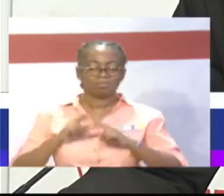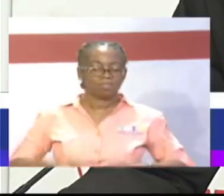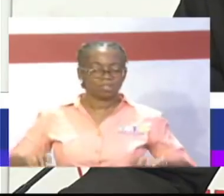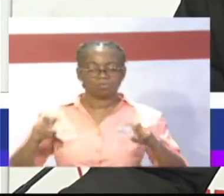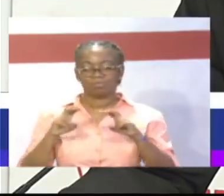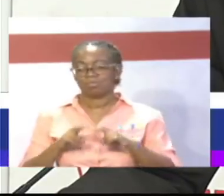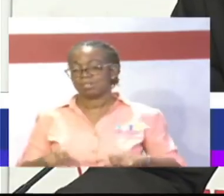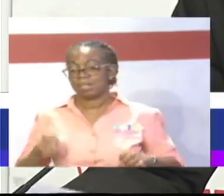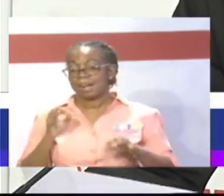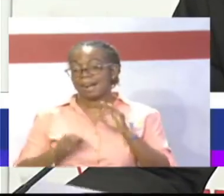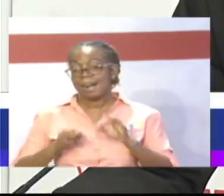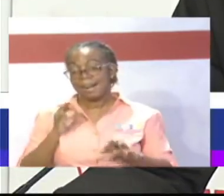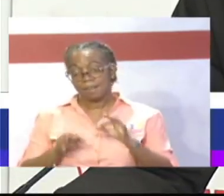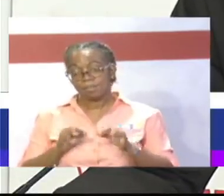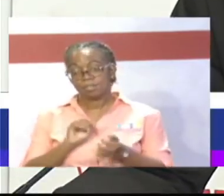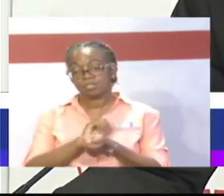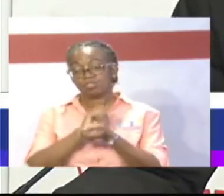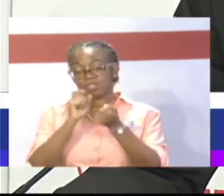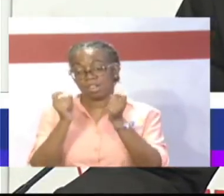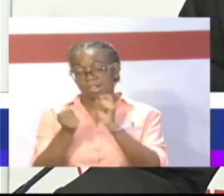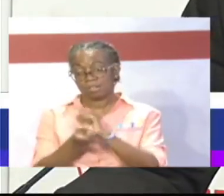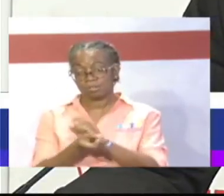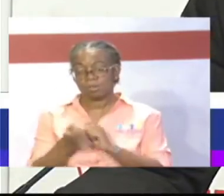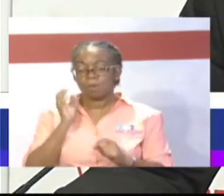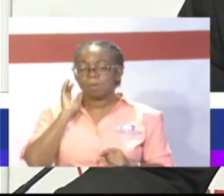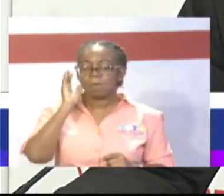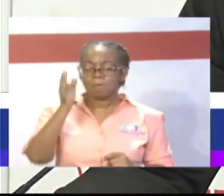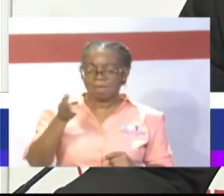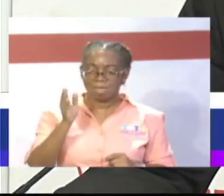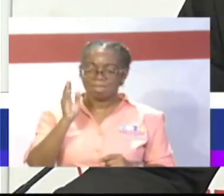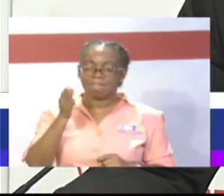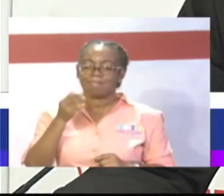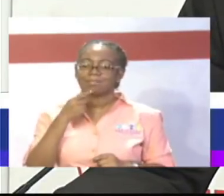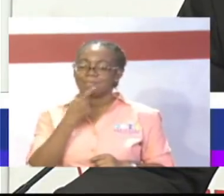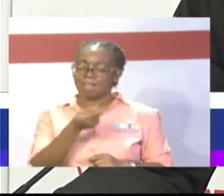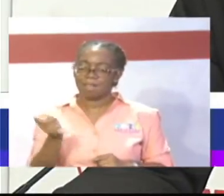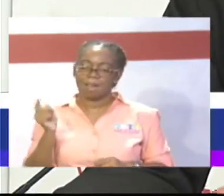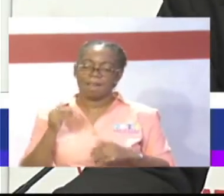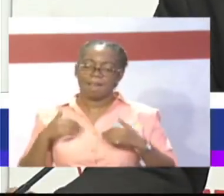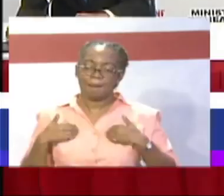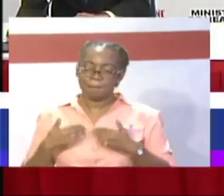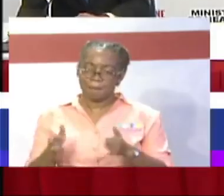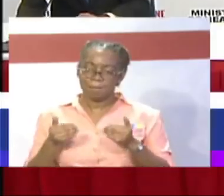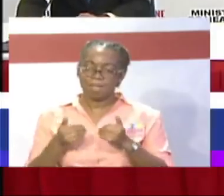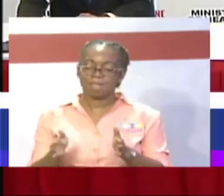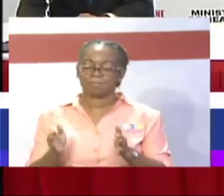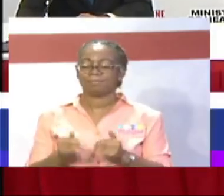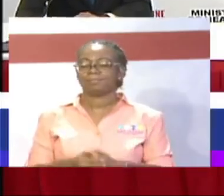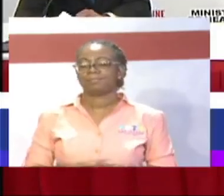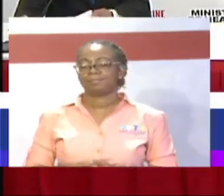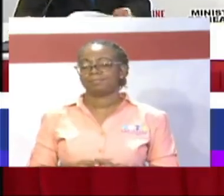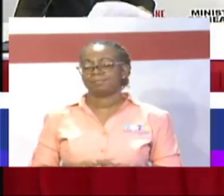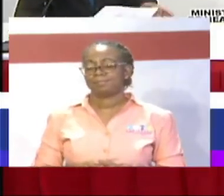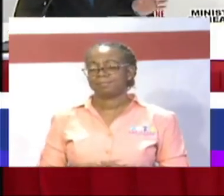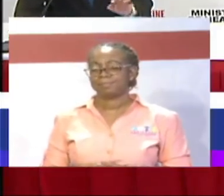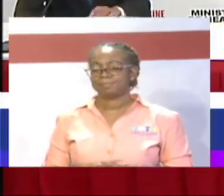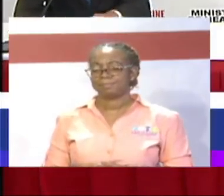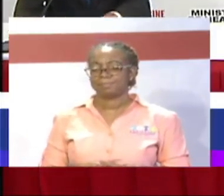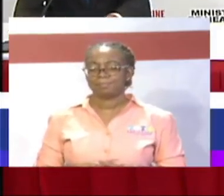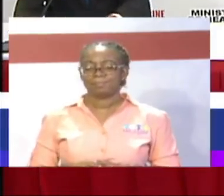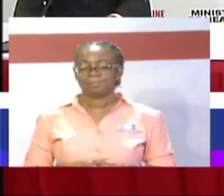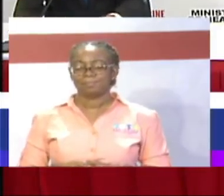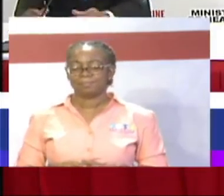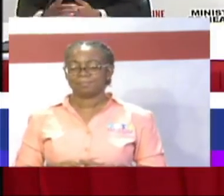If this changes, Al, we will certainly be updating the population. Okay. Thank you, Al. But what would be the causes